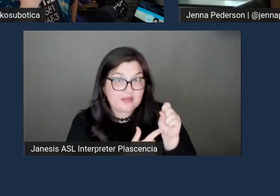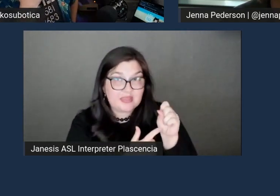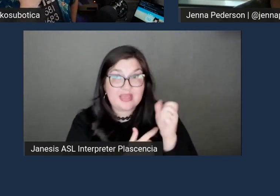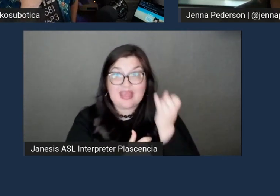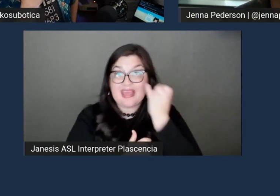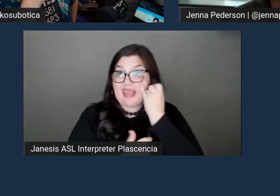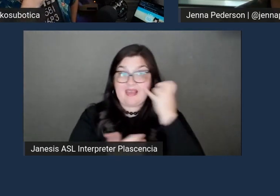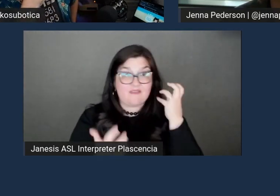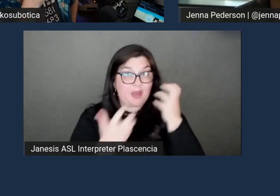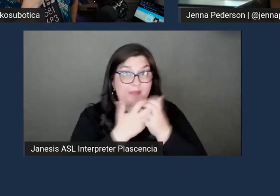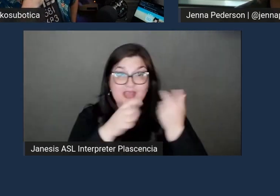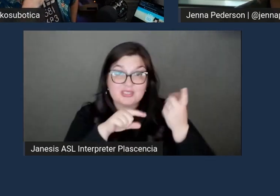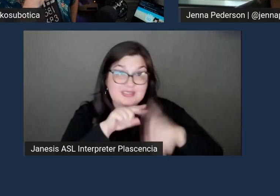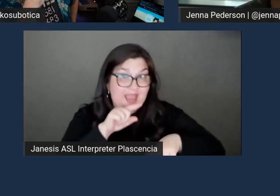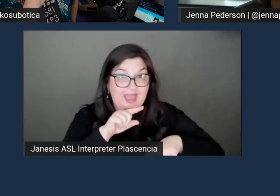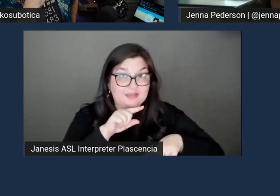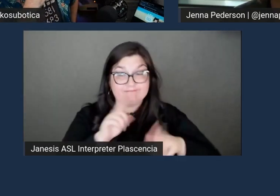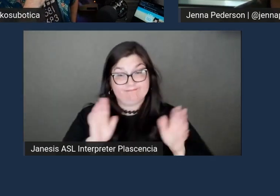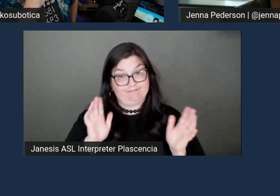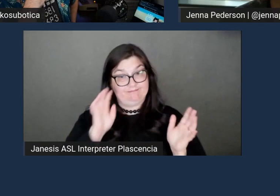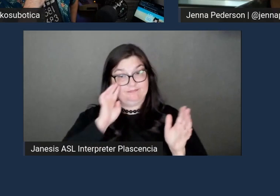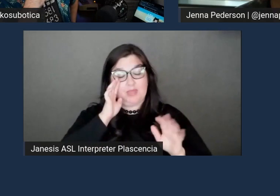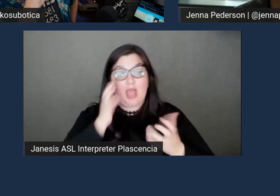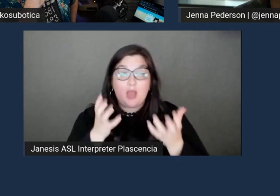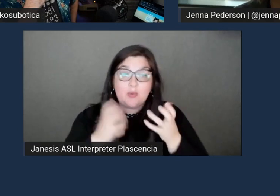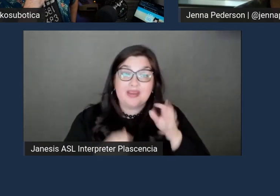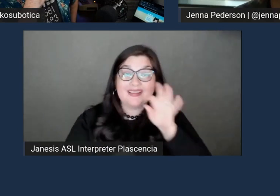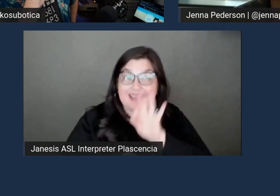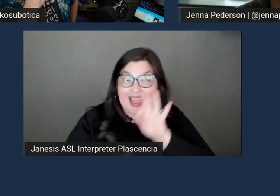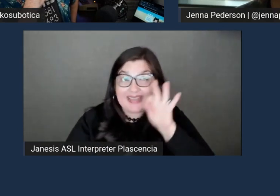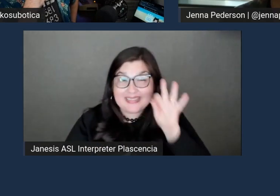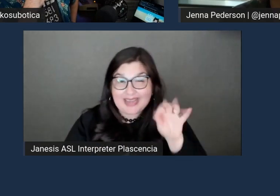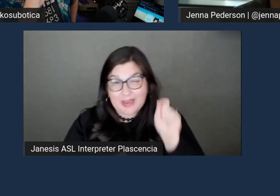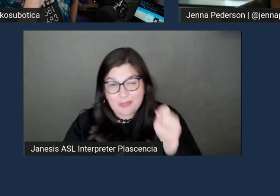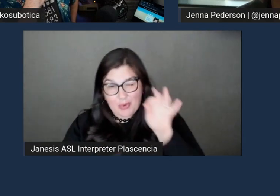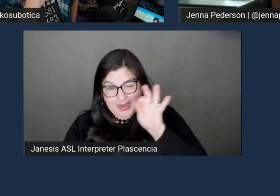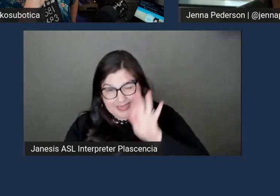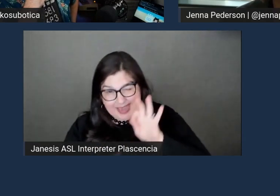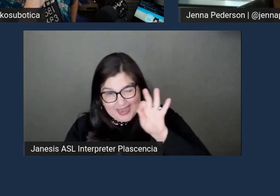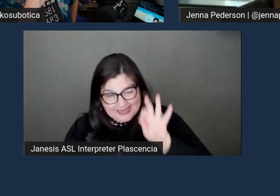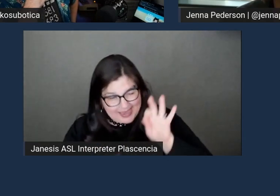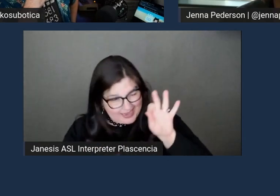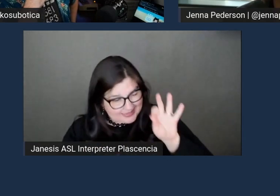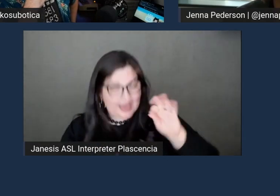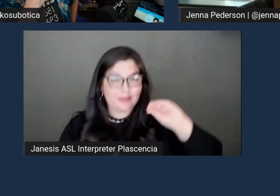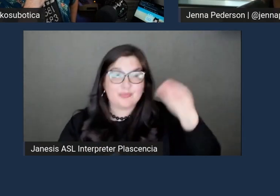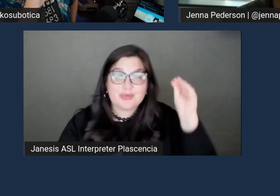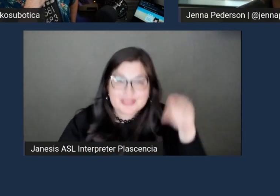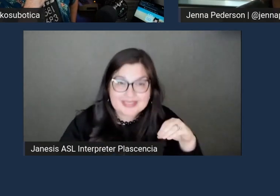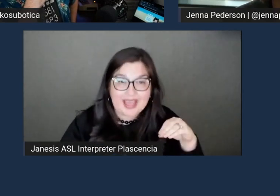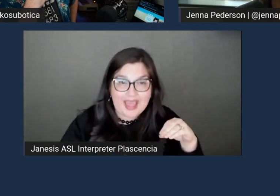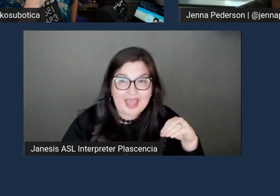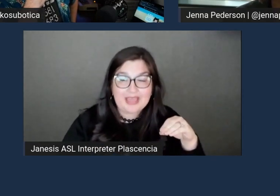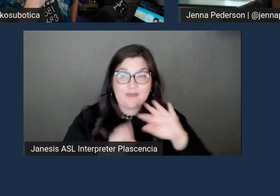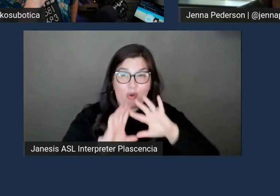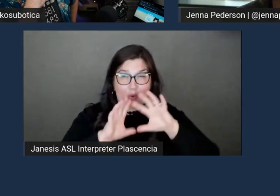this SLA, can't meet this SLA of 99.99, so 4 nines, of all of my